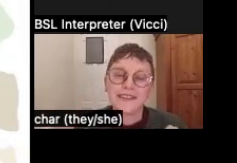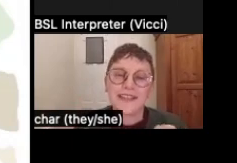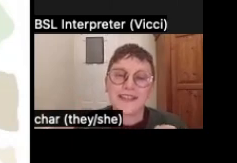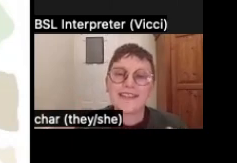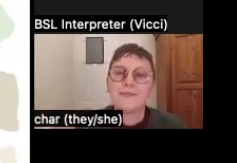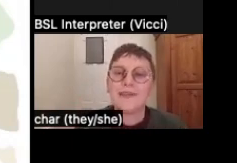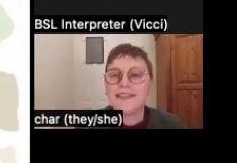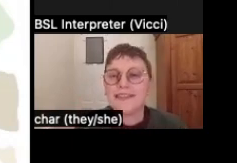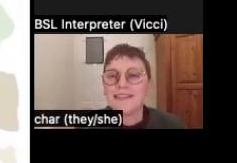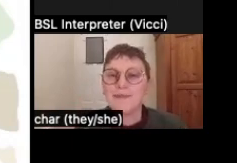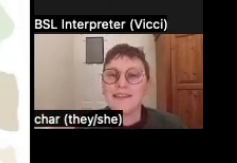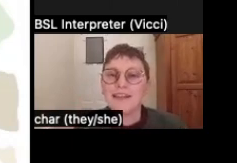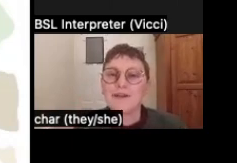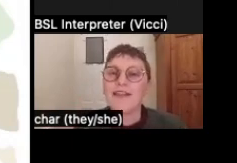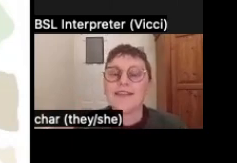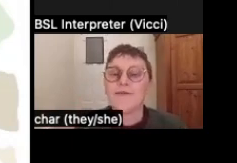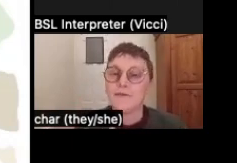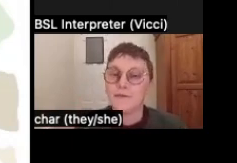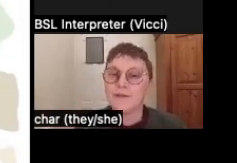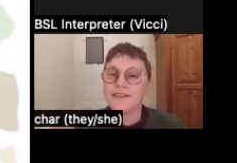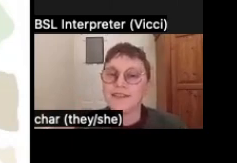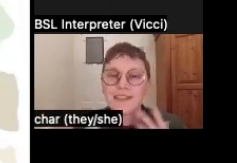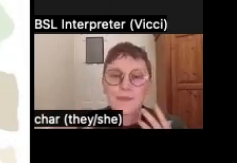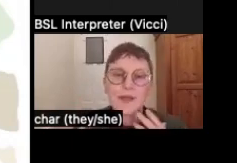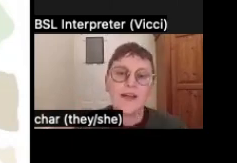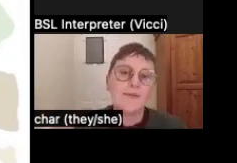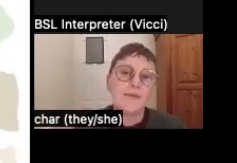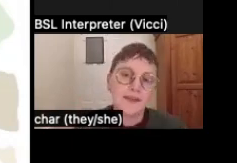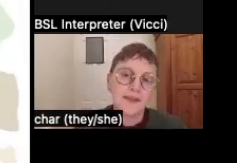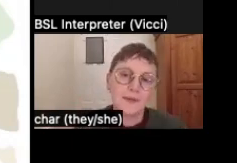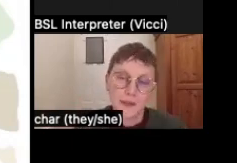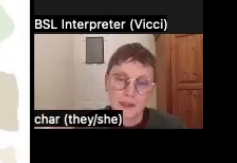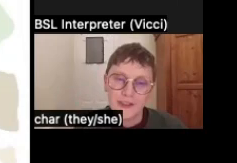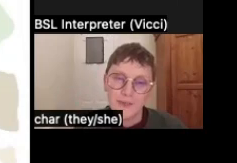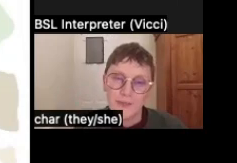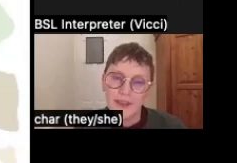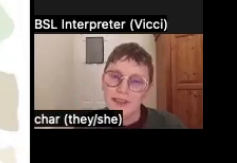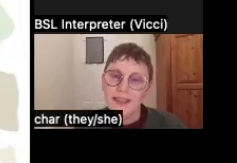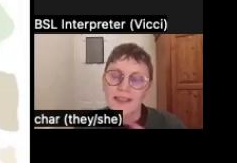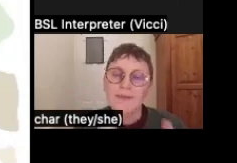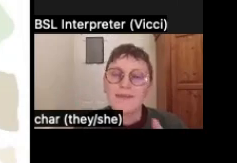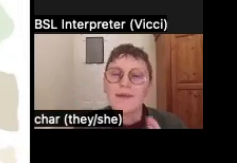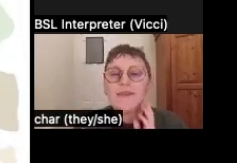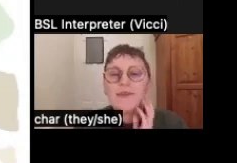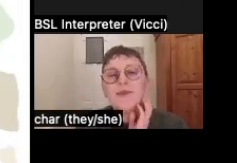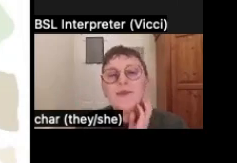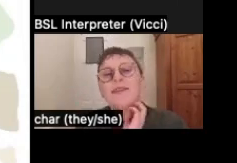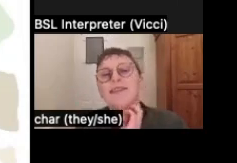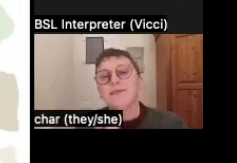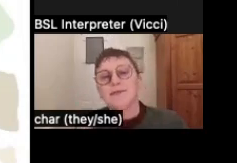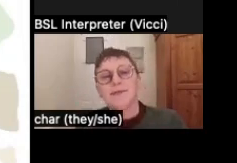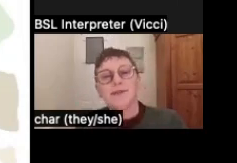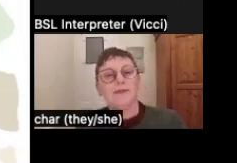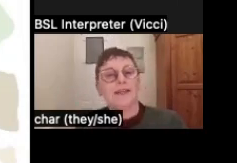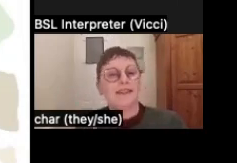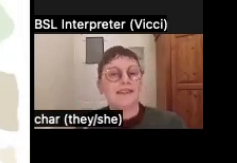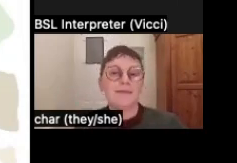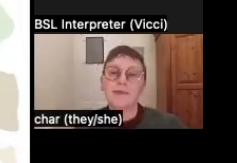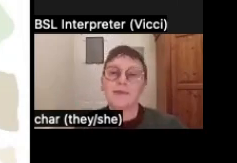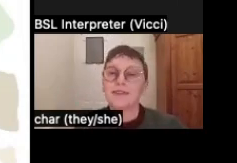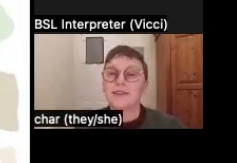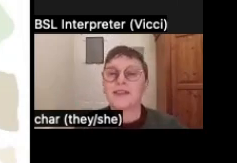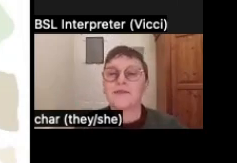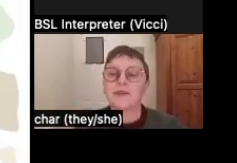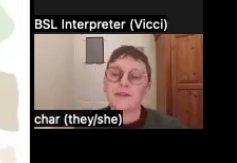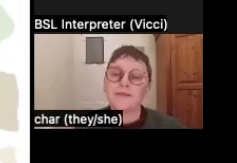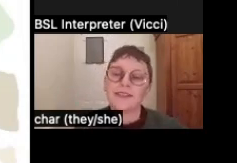that understands disability to be a creative force, a spur, a method of production. The mismatch between disabled body minds and